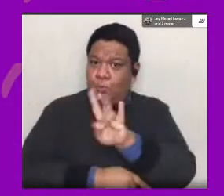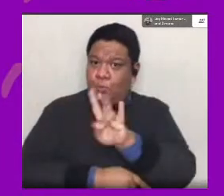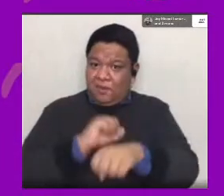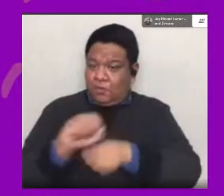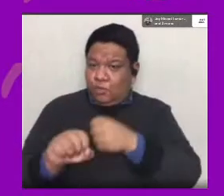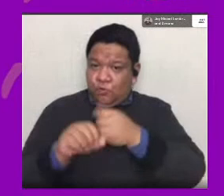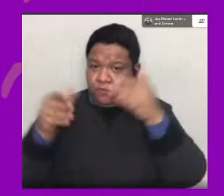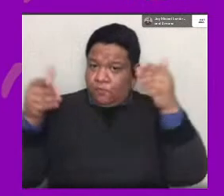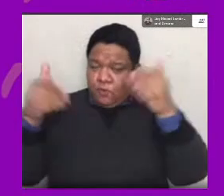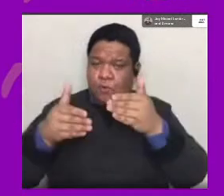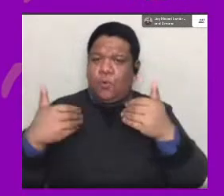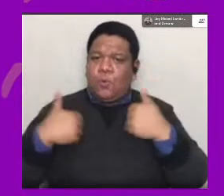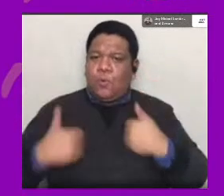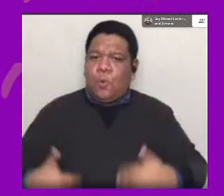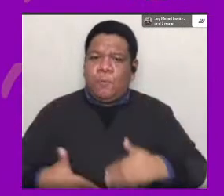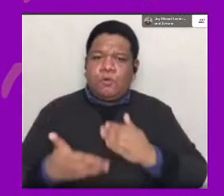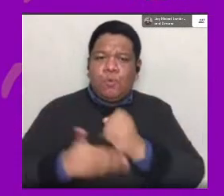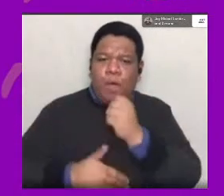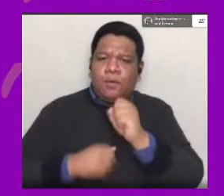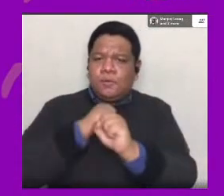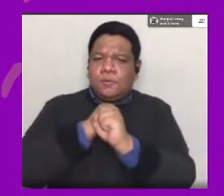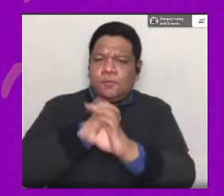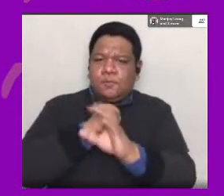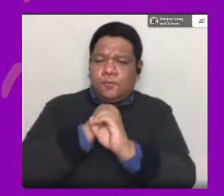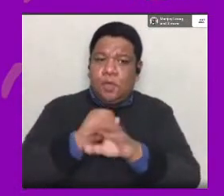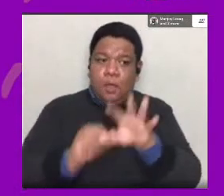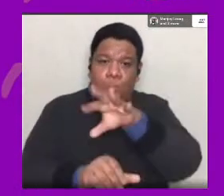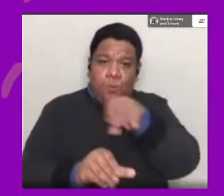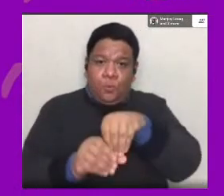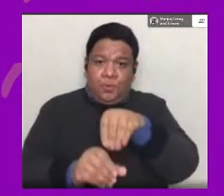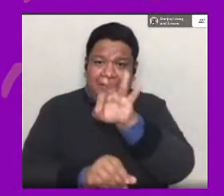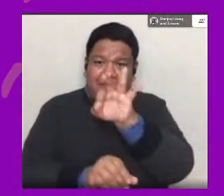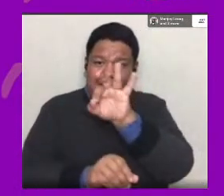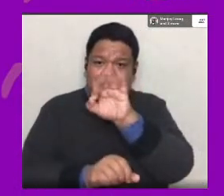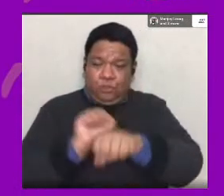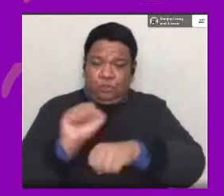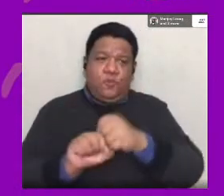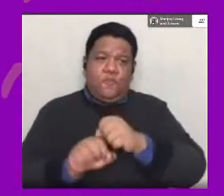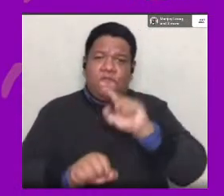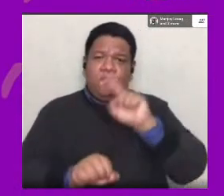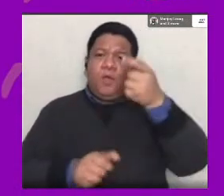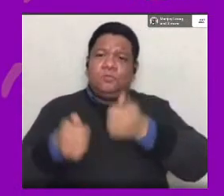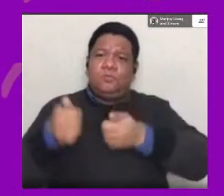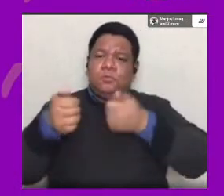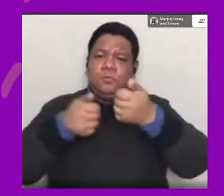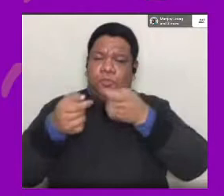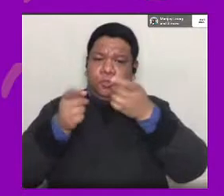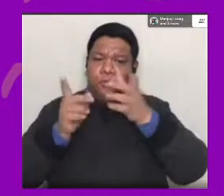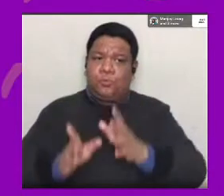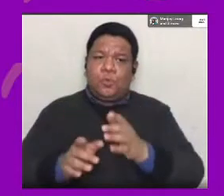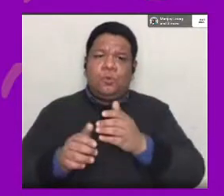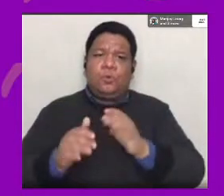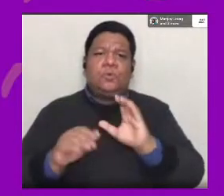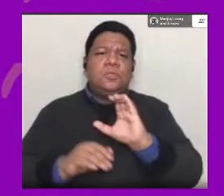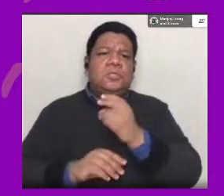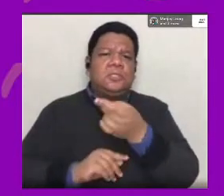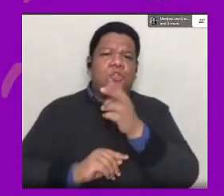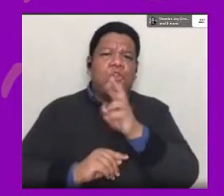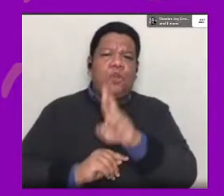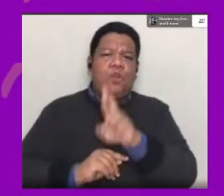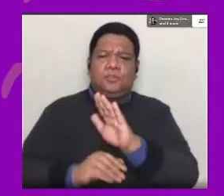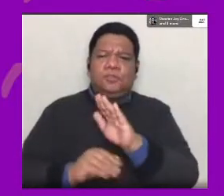human rights advocacy, including 9 years as the first director of the Commission on Human Rights' Child Rights